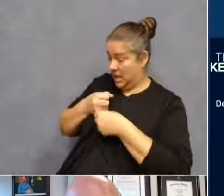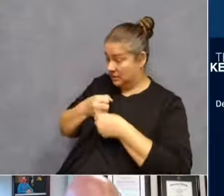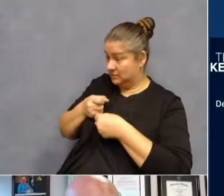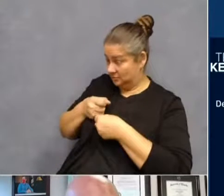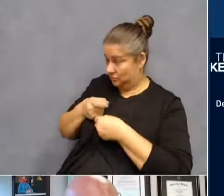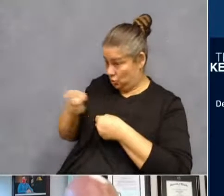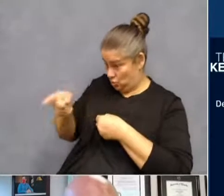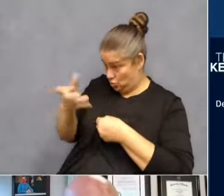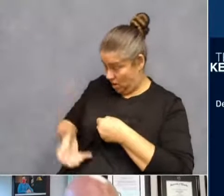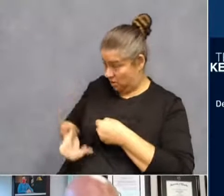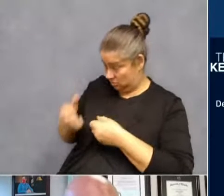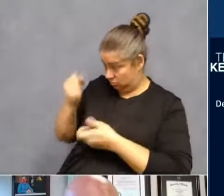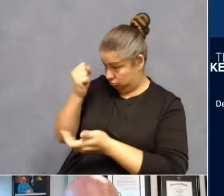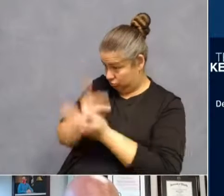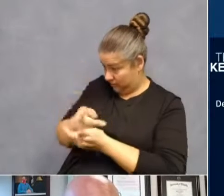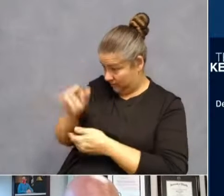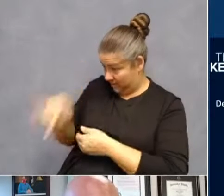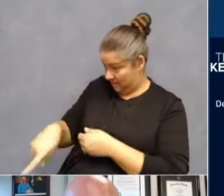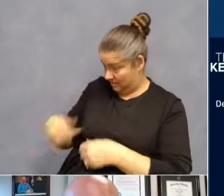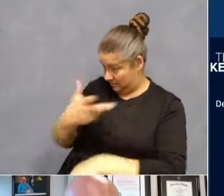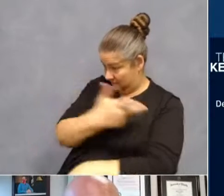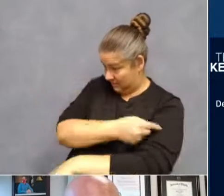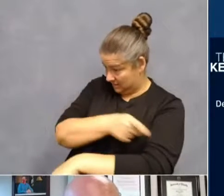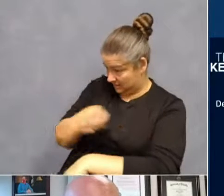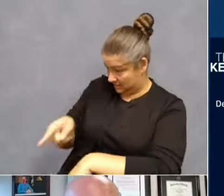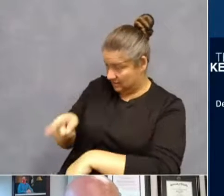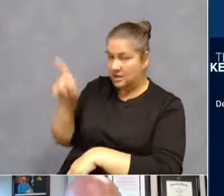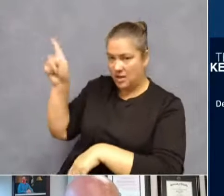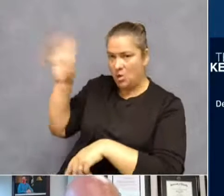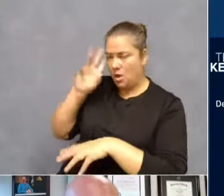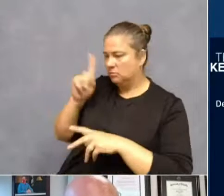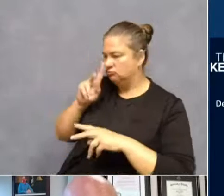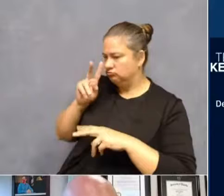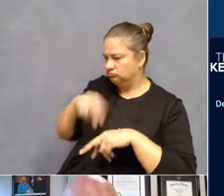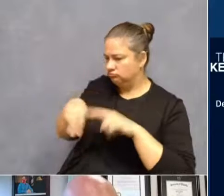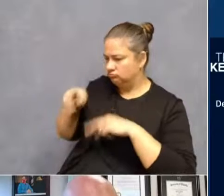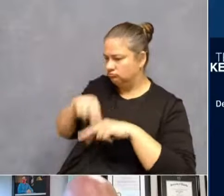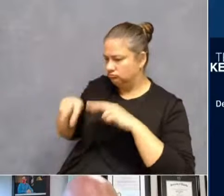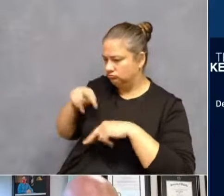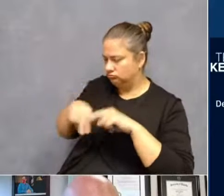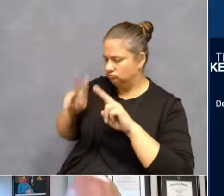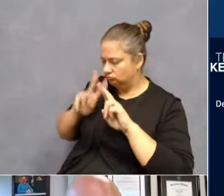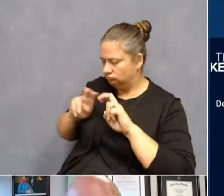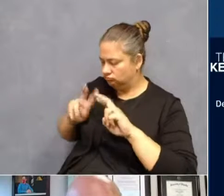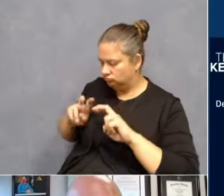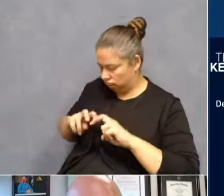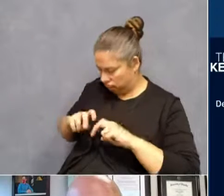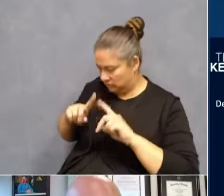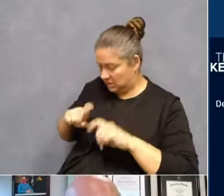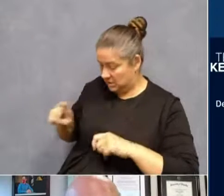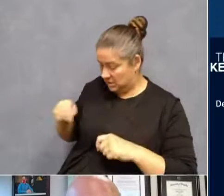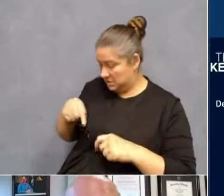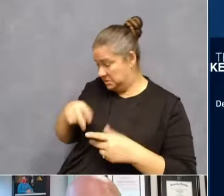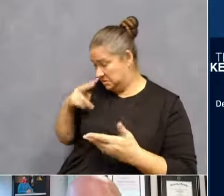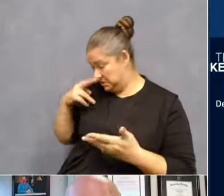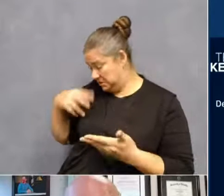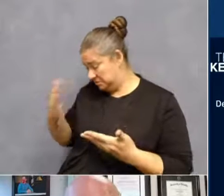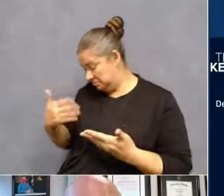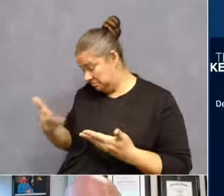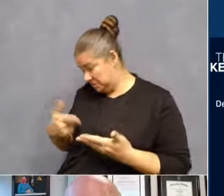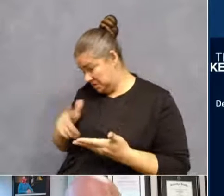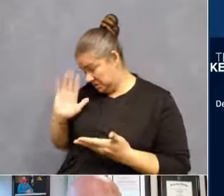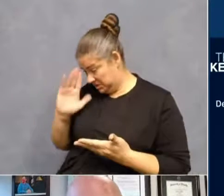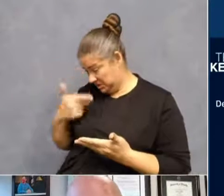the manufacturer has produced in their research trials. If the FDA determines the vaccine appears to be safe and